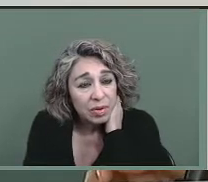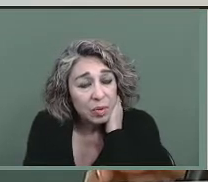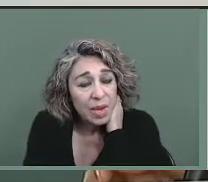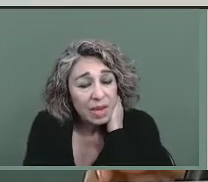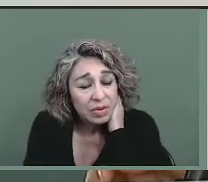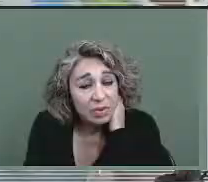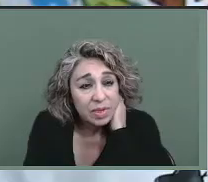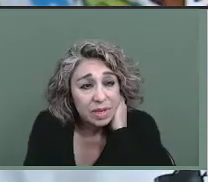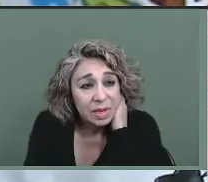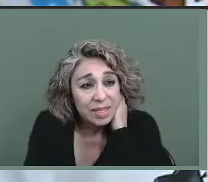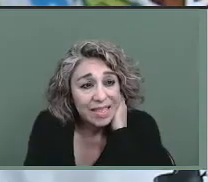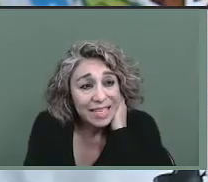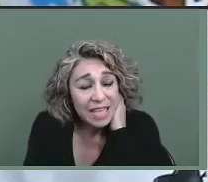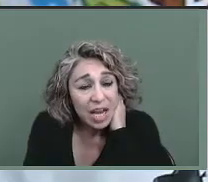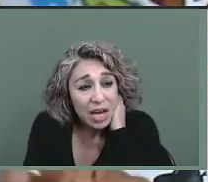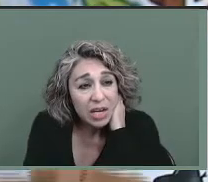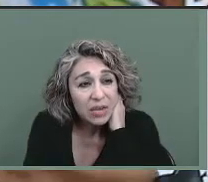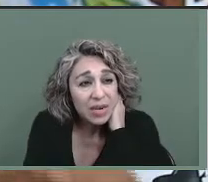we have to